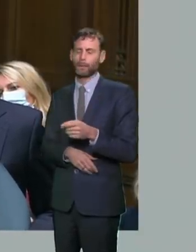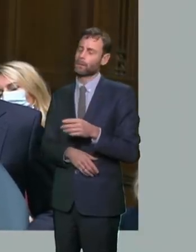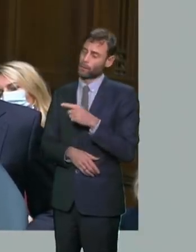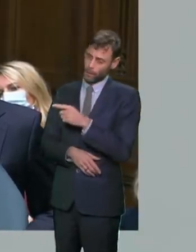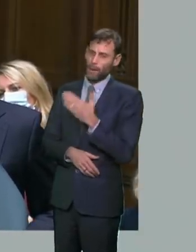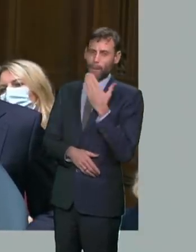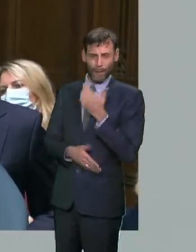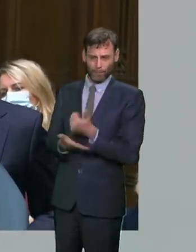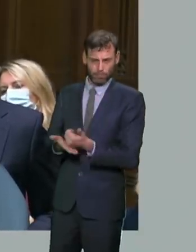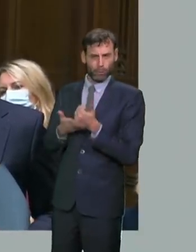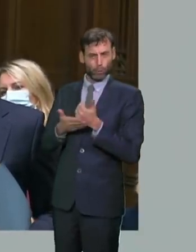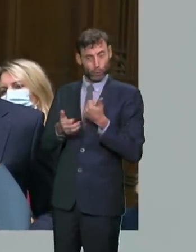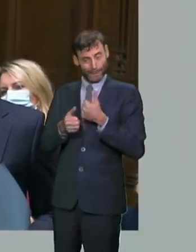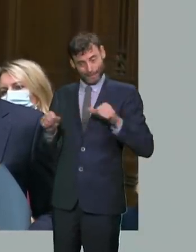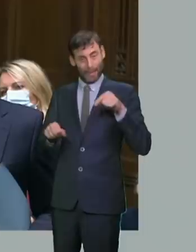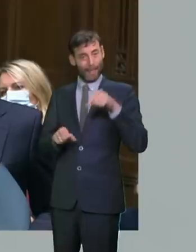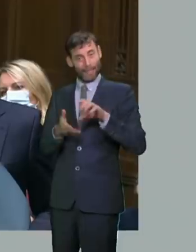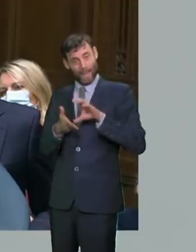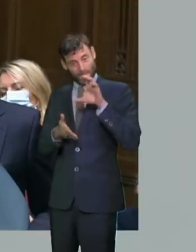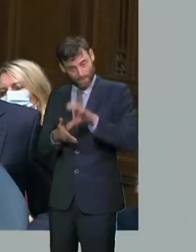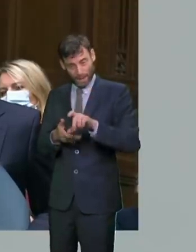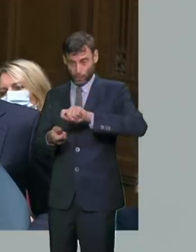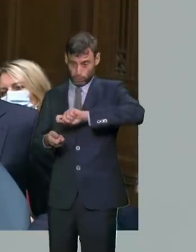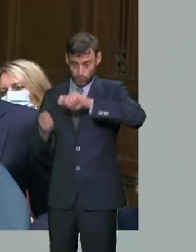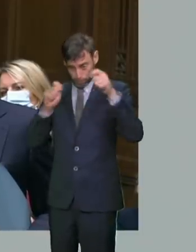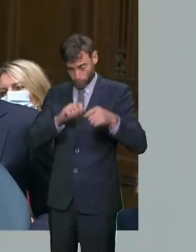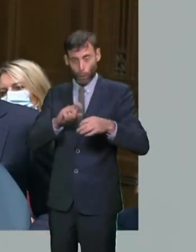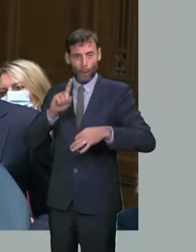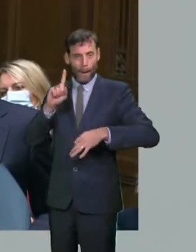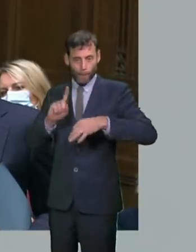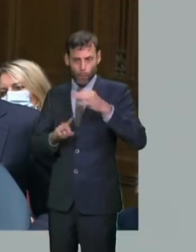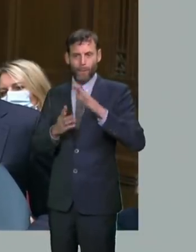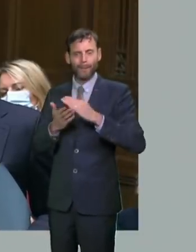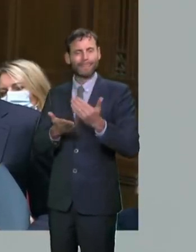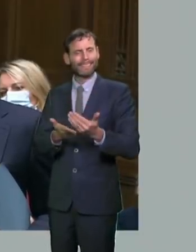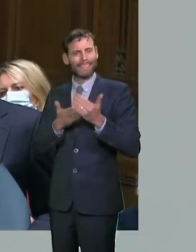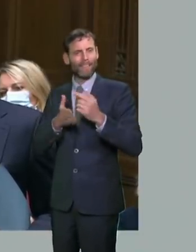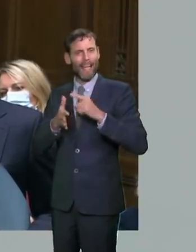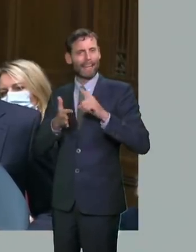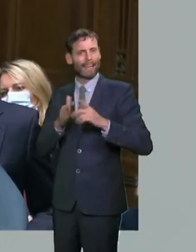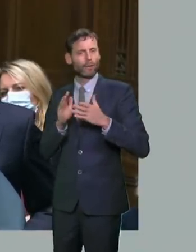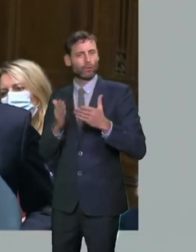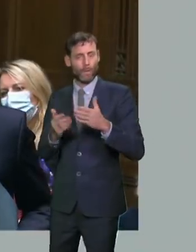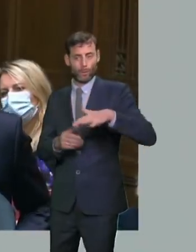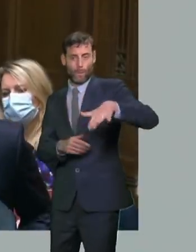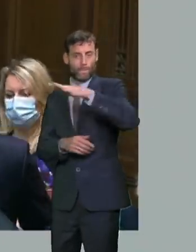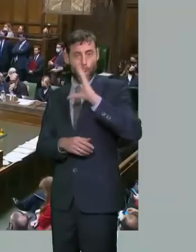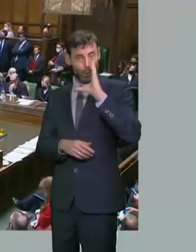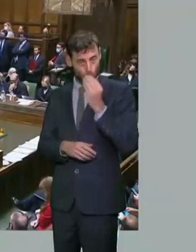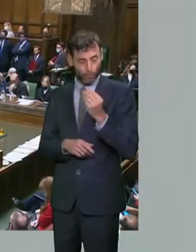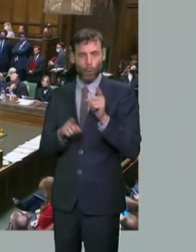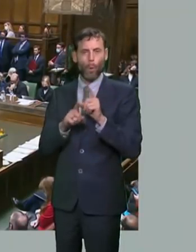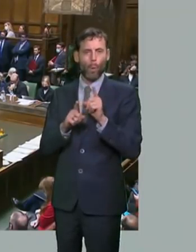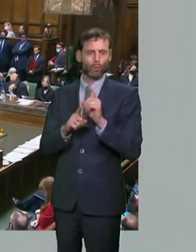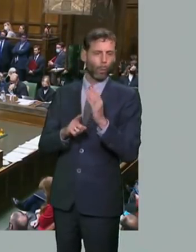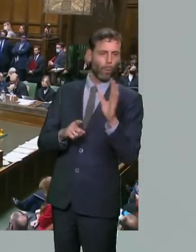get this finally across the line so that we can provide safe A&D services for all the people of Shropshire and Mid Wales?